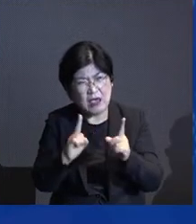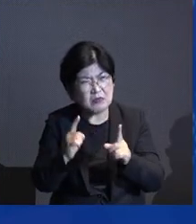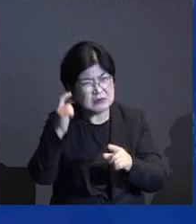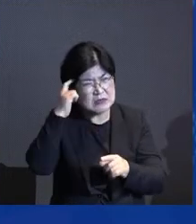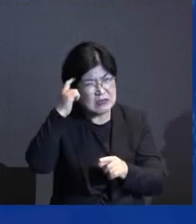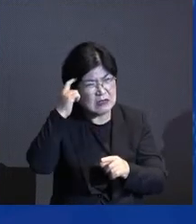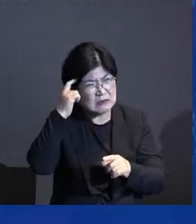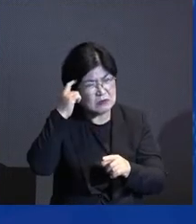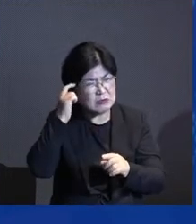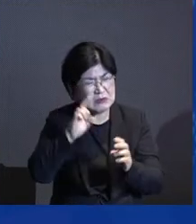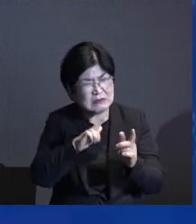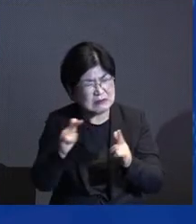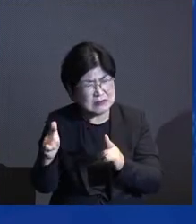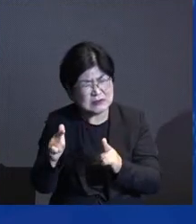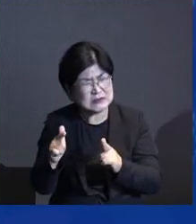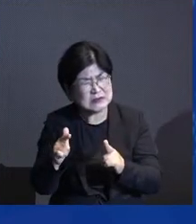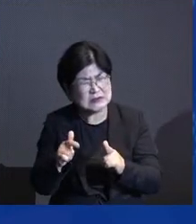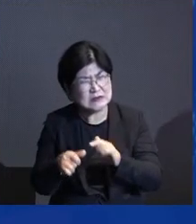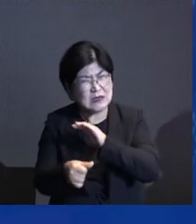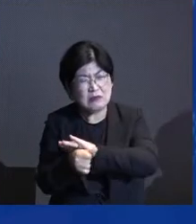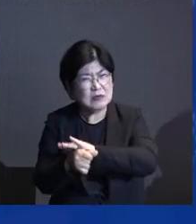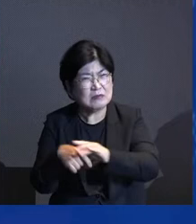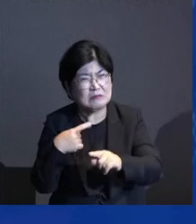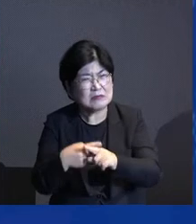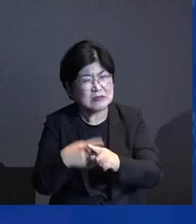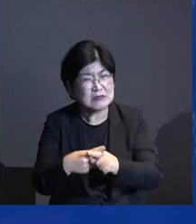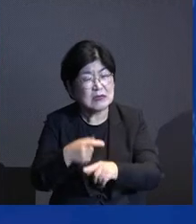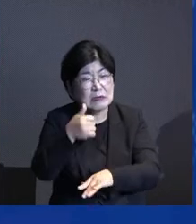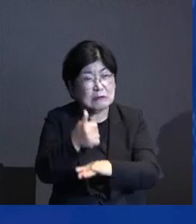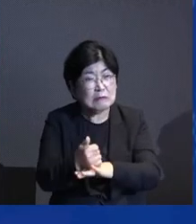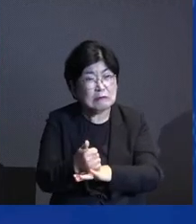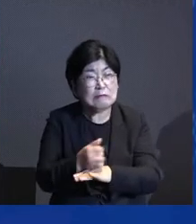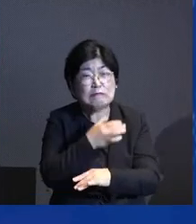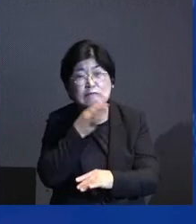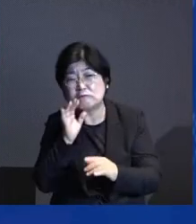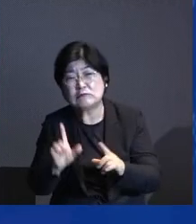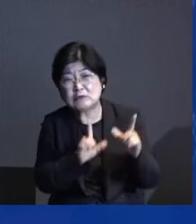others, ageism reduces older people's quality of life,